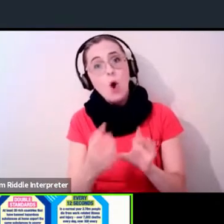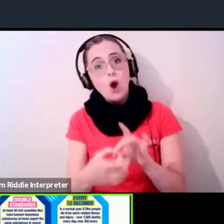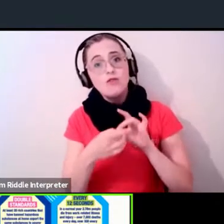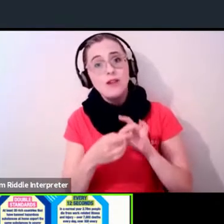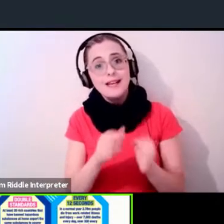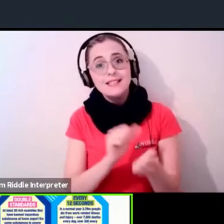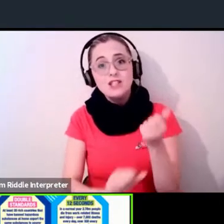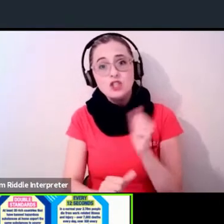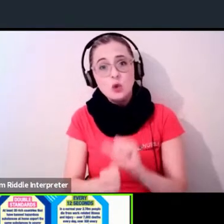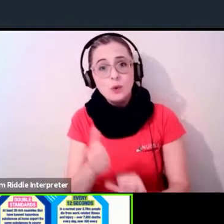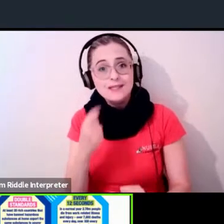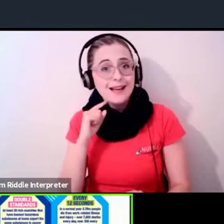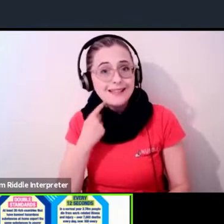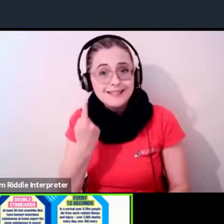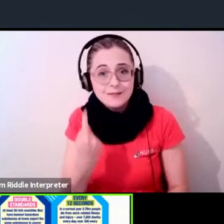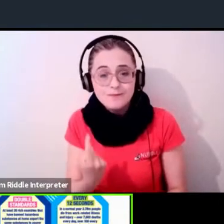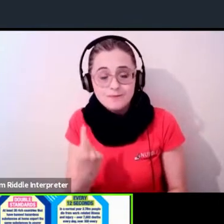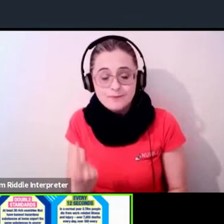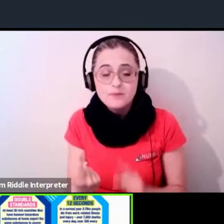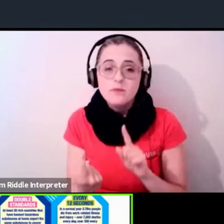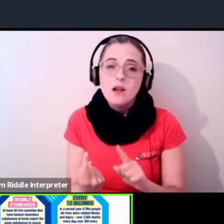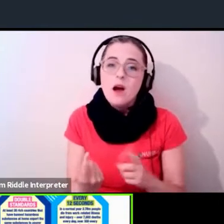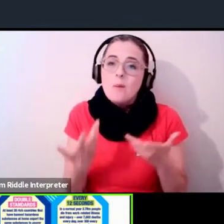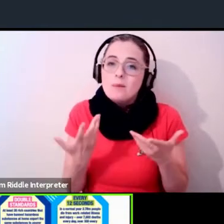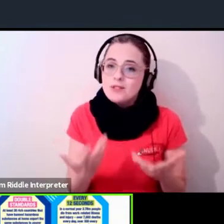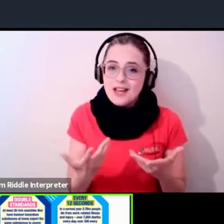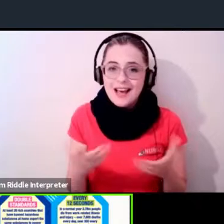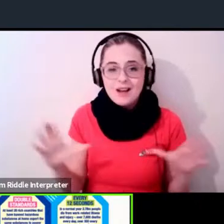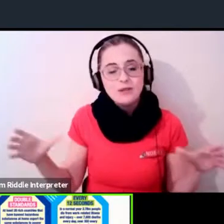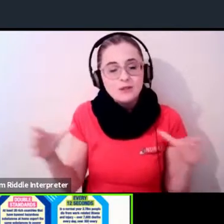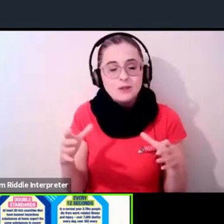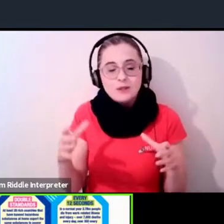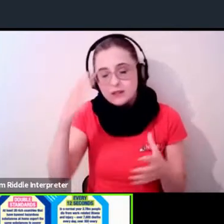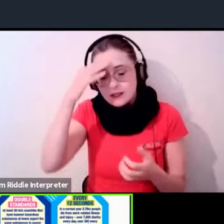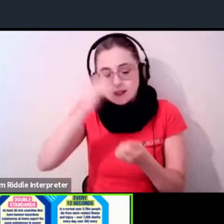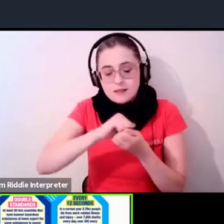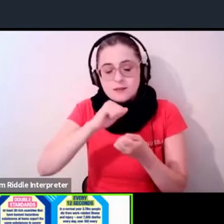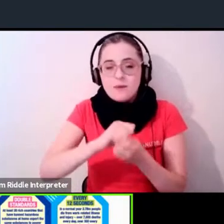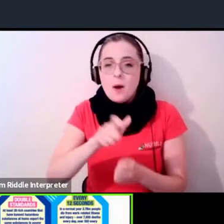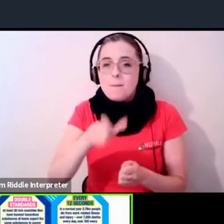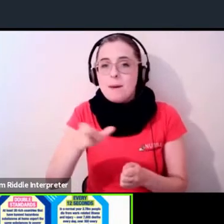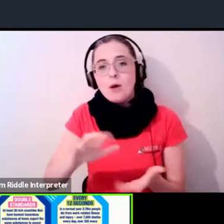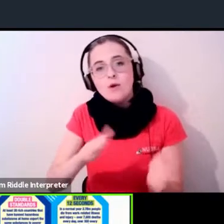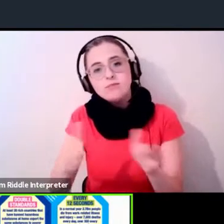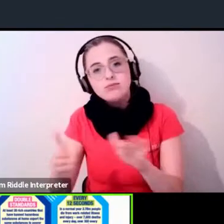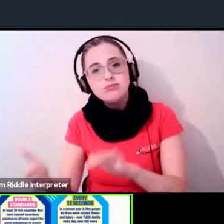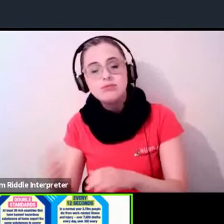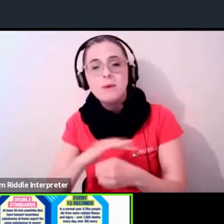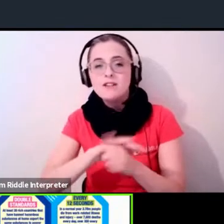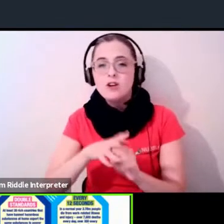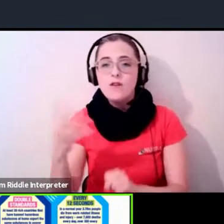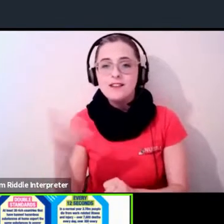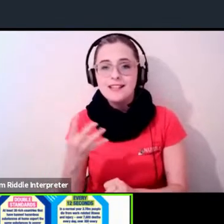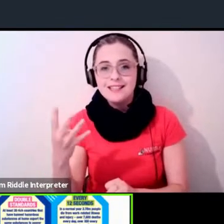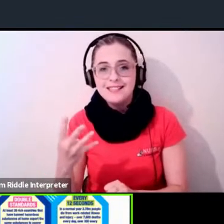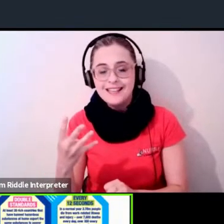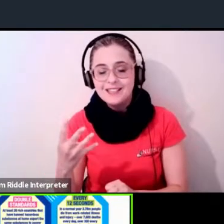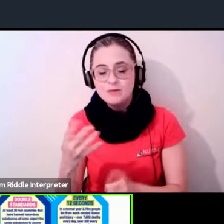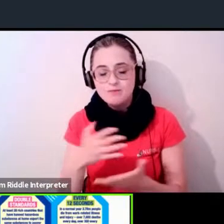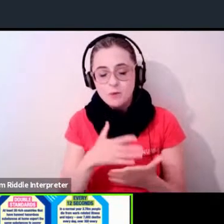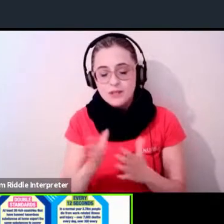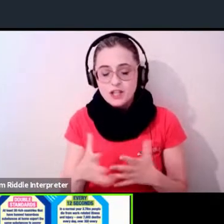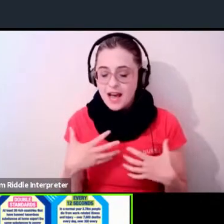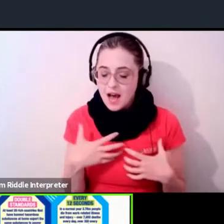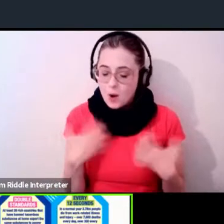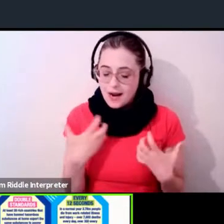from COVID-19 and share our despair and anger. And as we remember the dead on International Workers' Memorial Day,